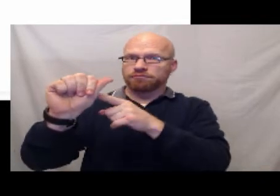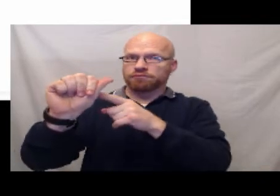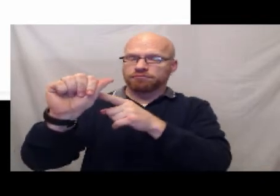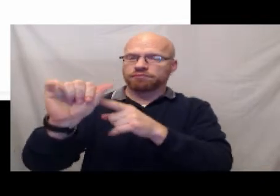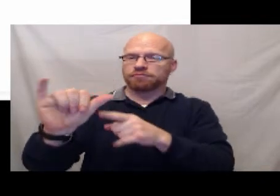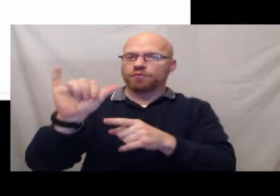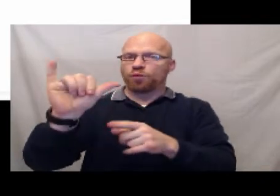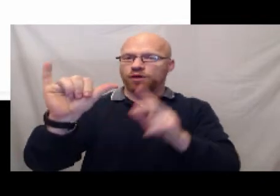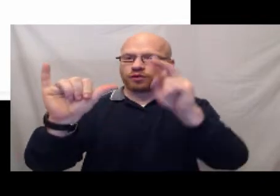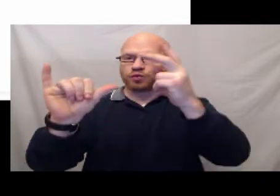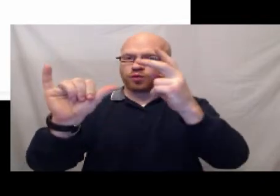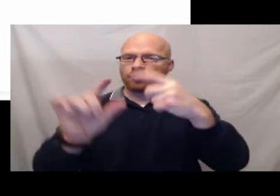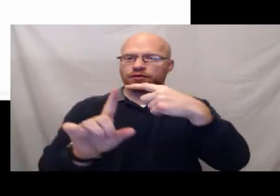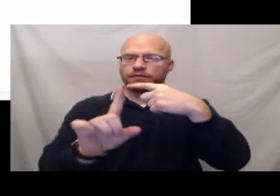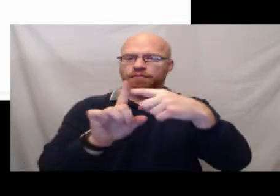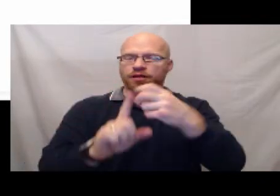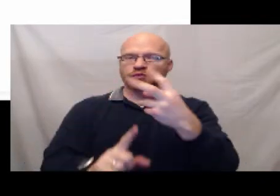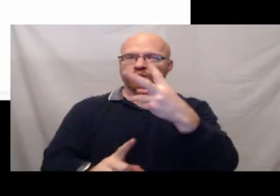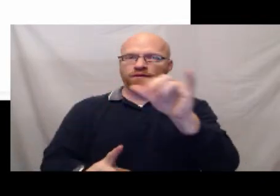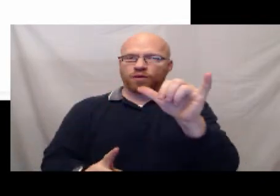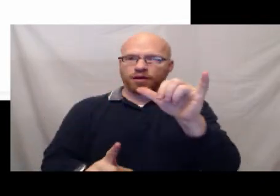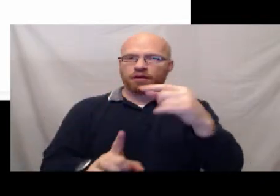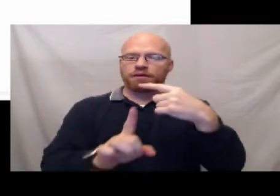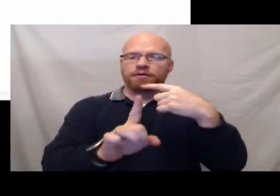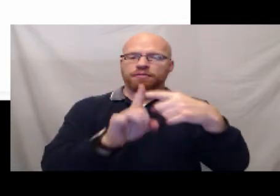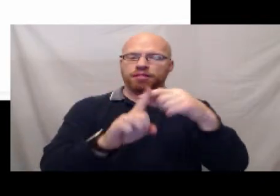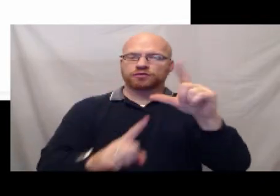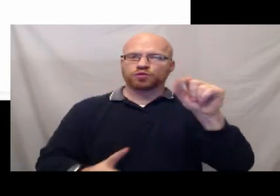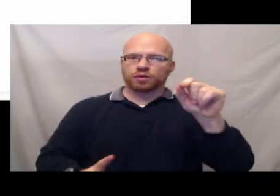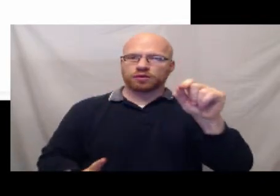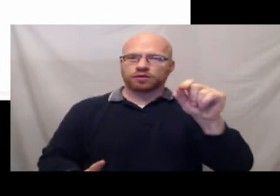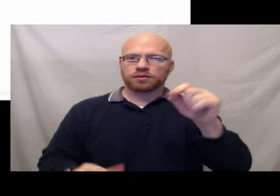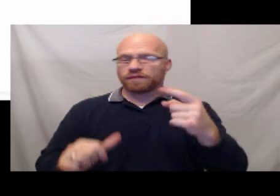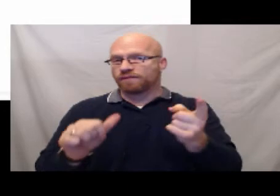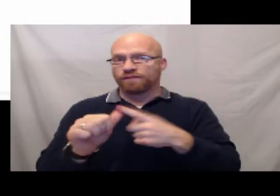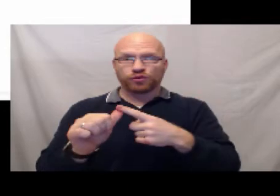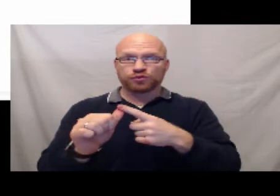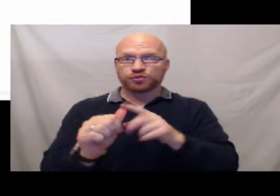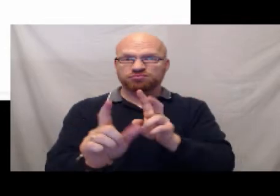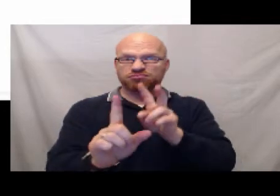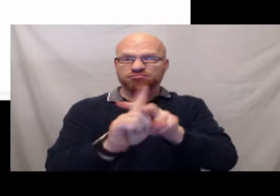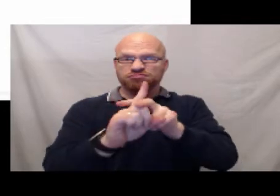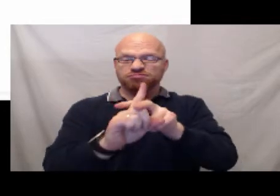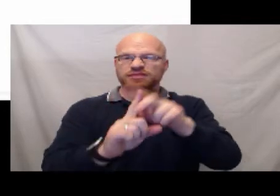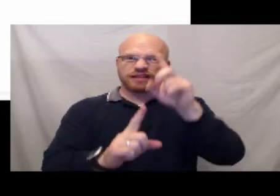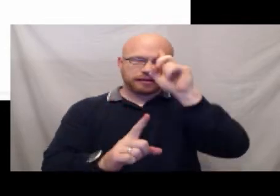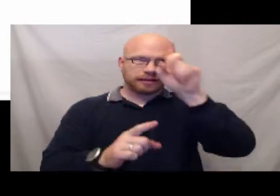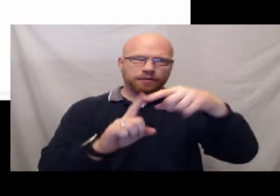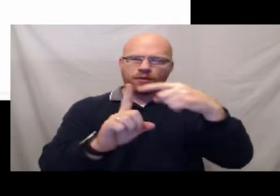first, our first example A, we have y squared plus 12y plus 20.